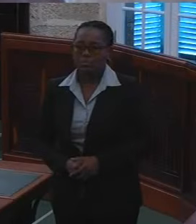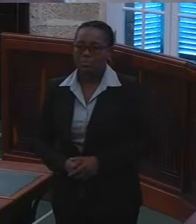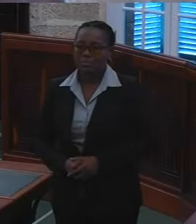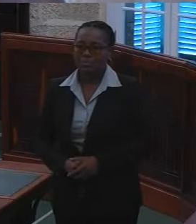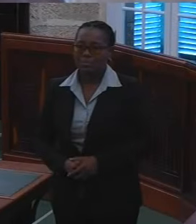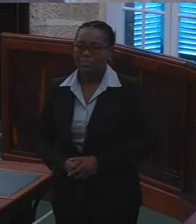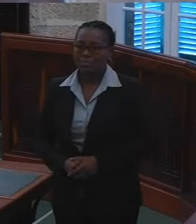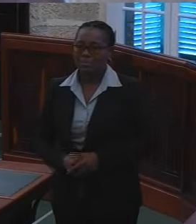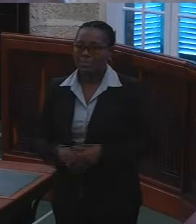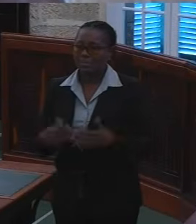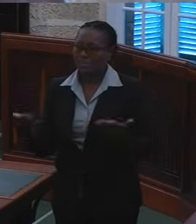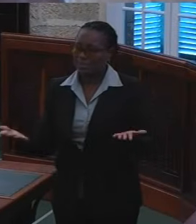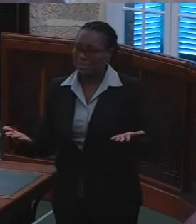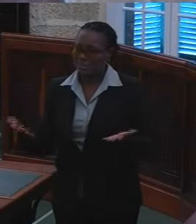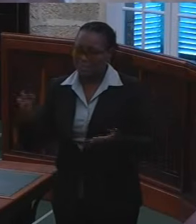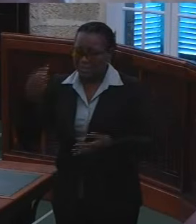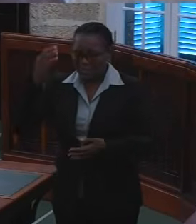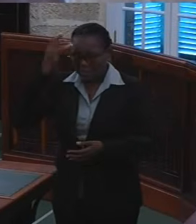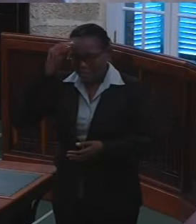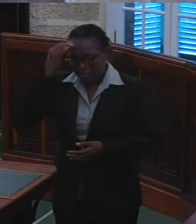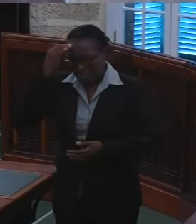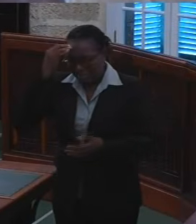It is a serious concern.